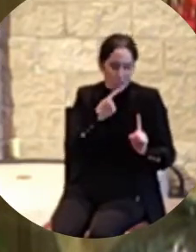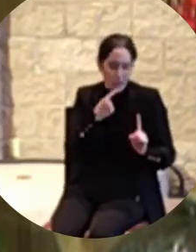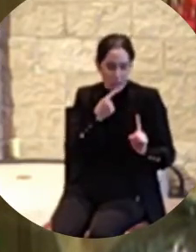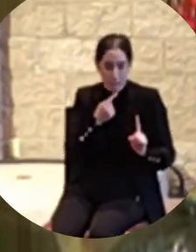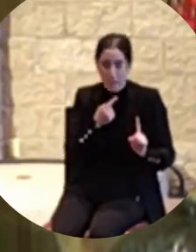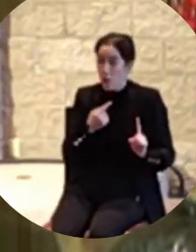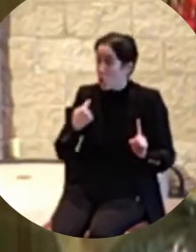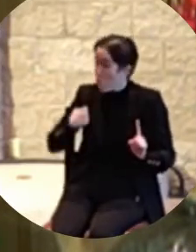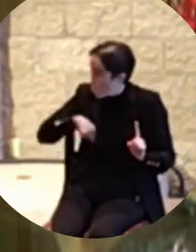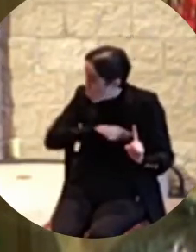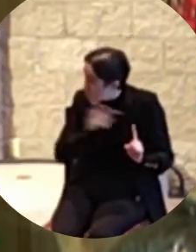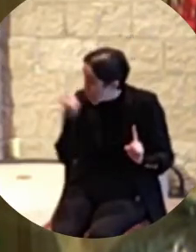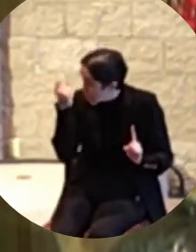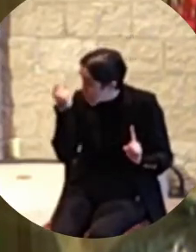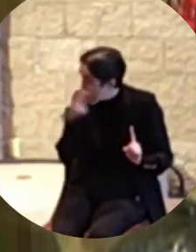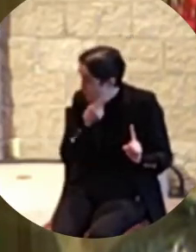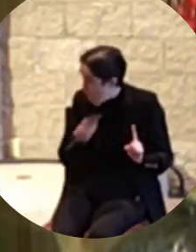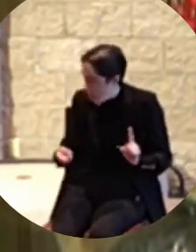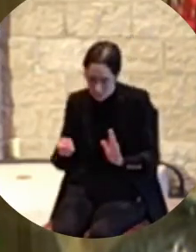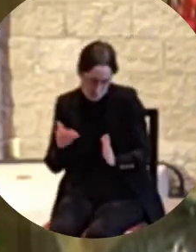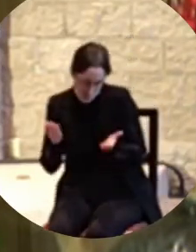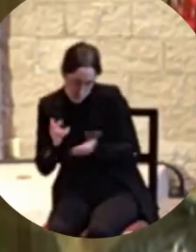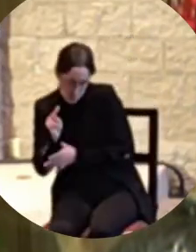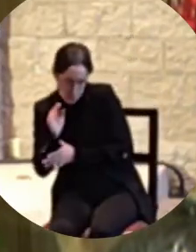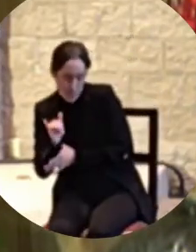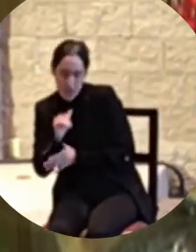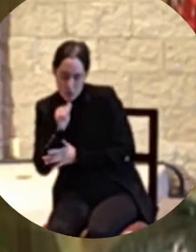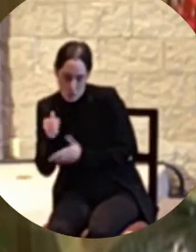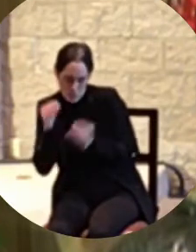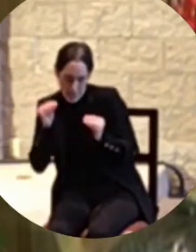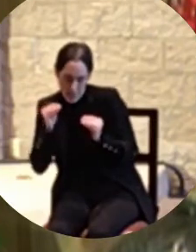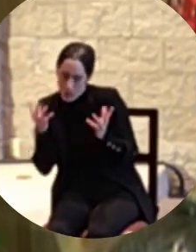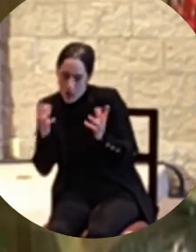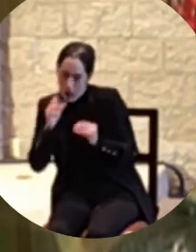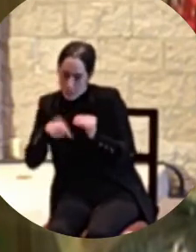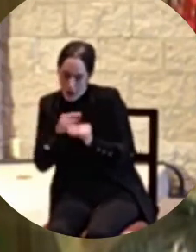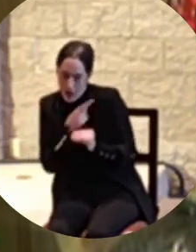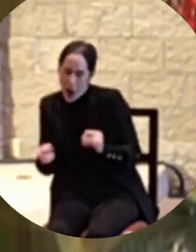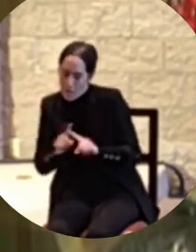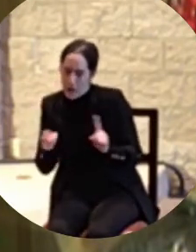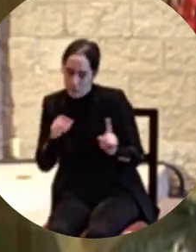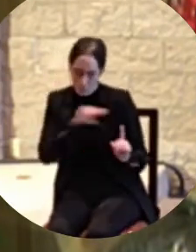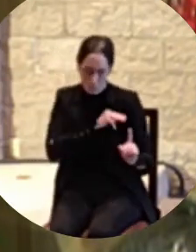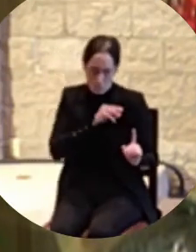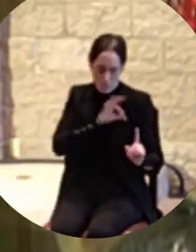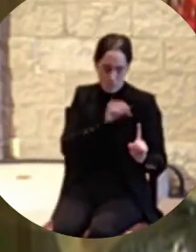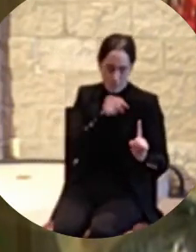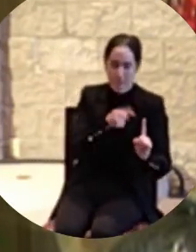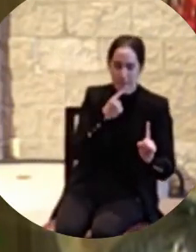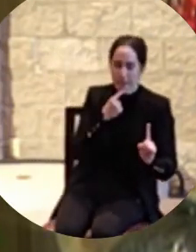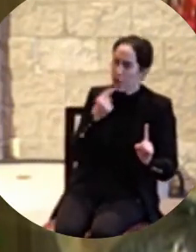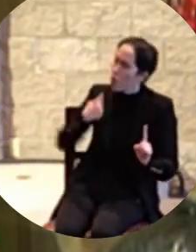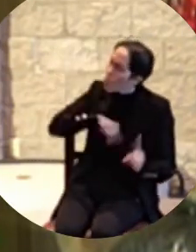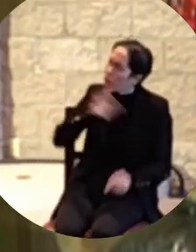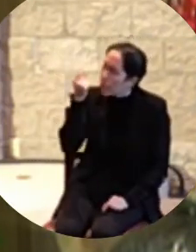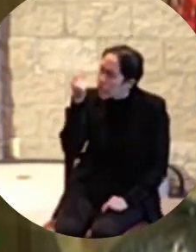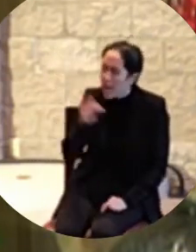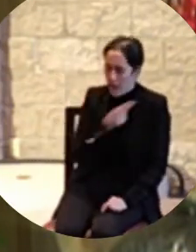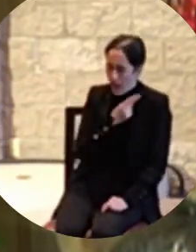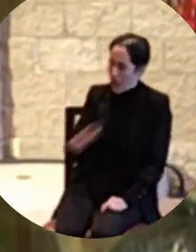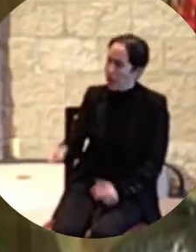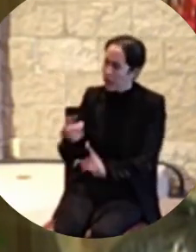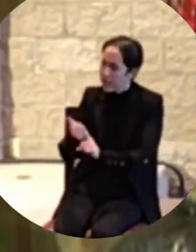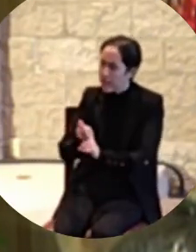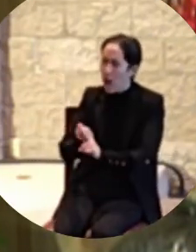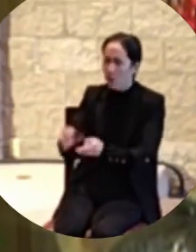we? We understand that hell is a purifying process, that suffering is a purifying